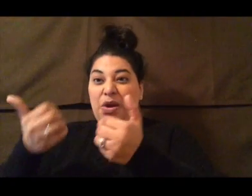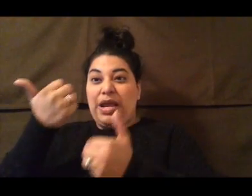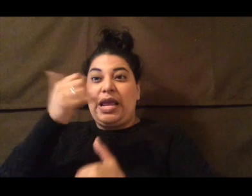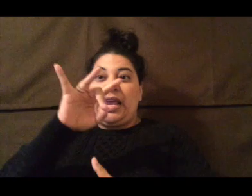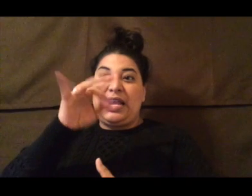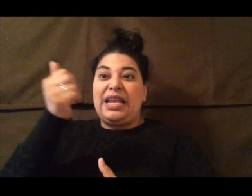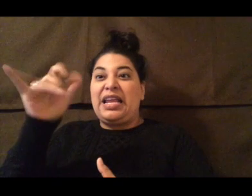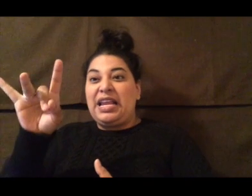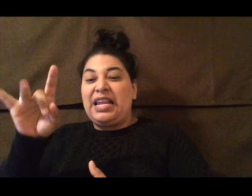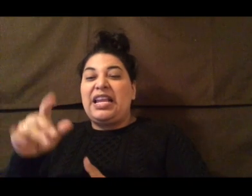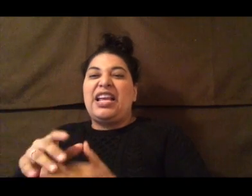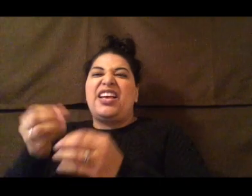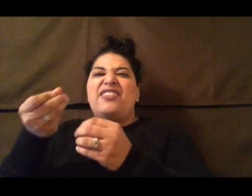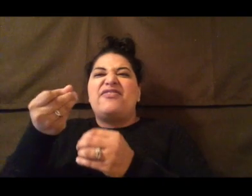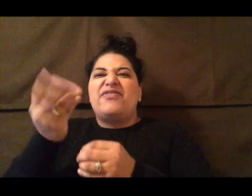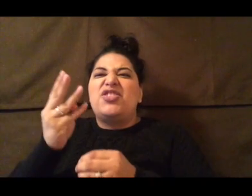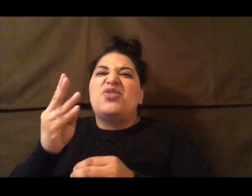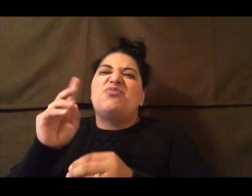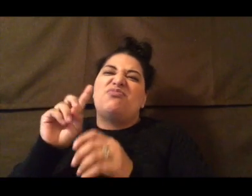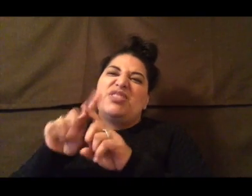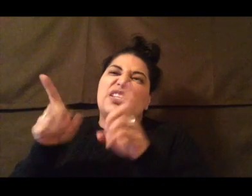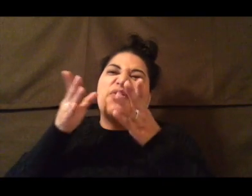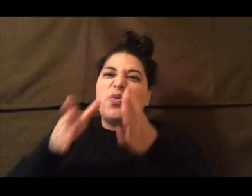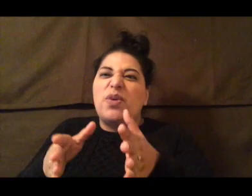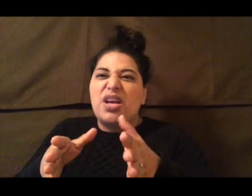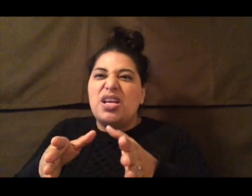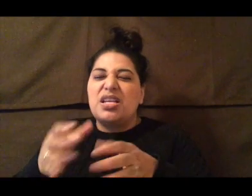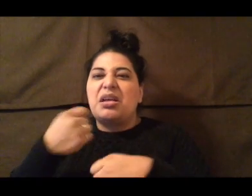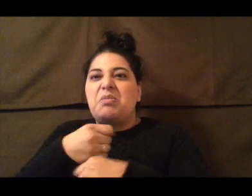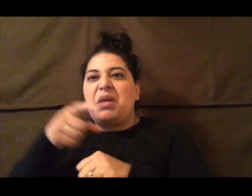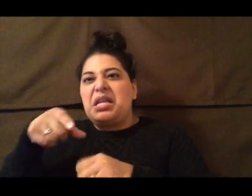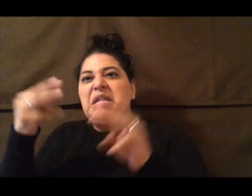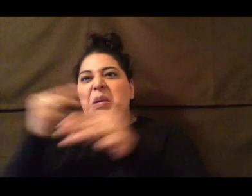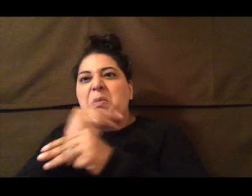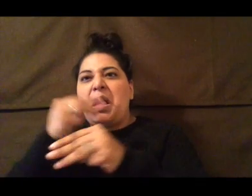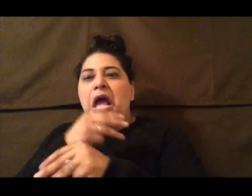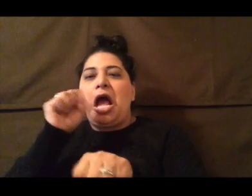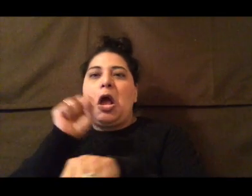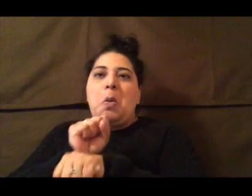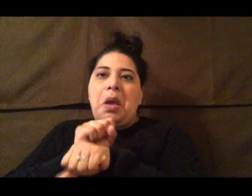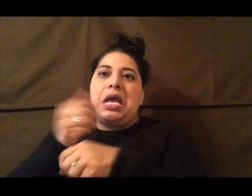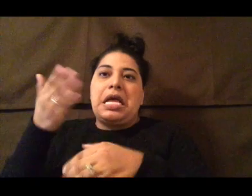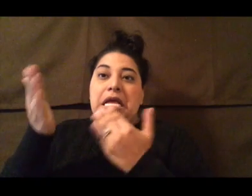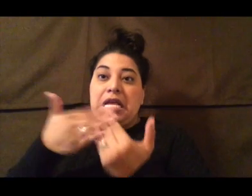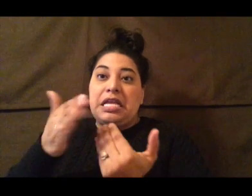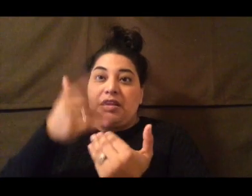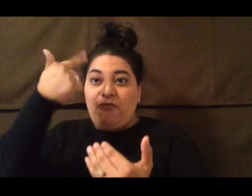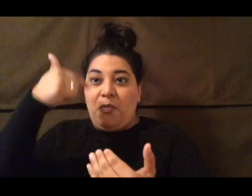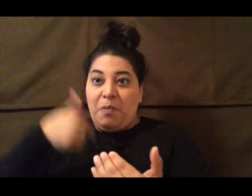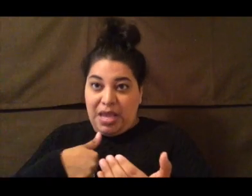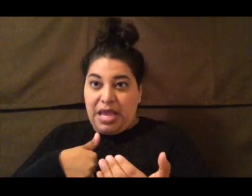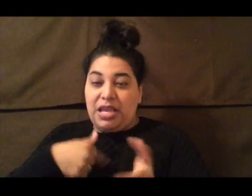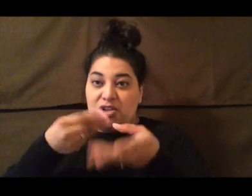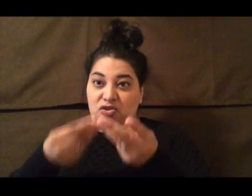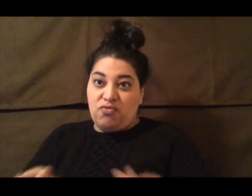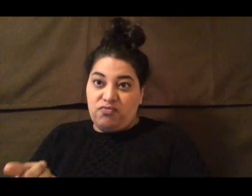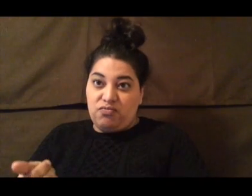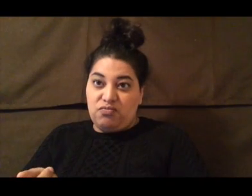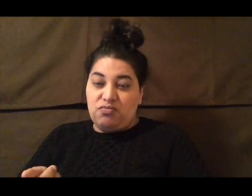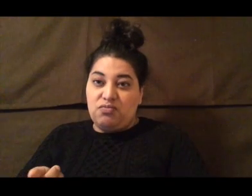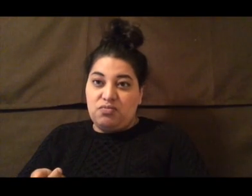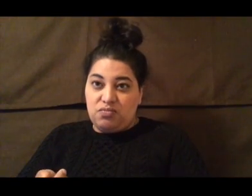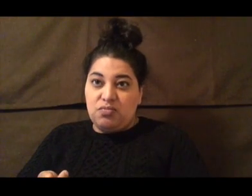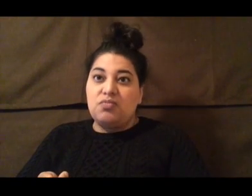decompose the 18 a few different times in order to make this math work easy for me to solve.